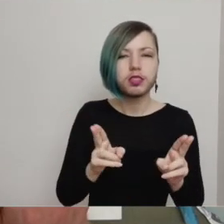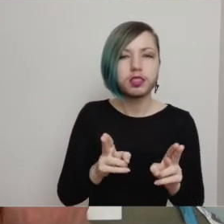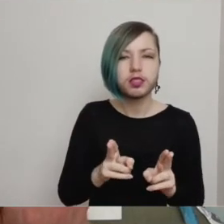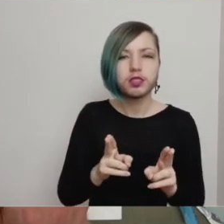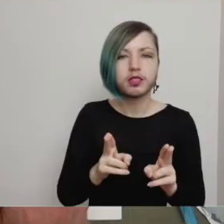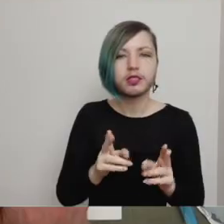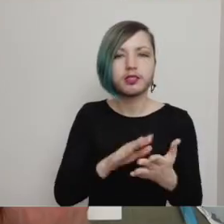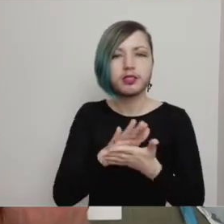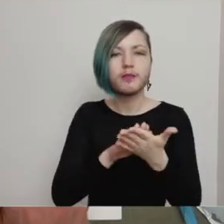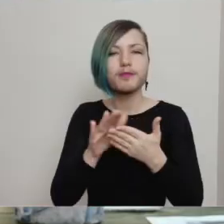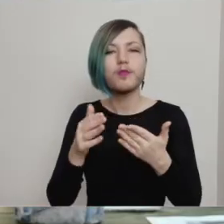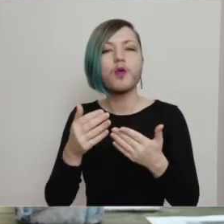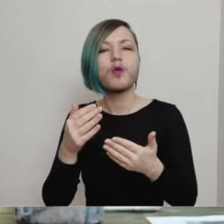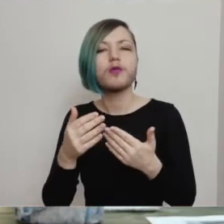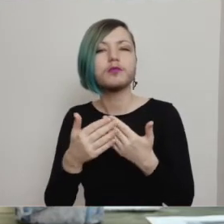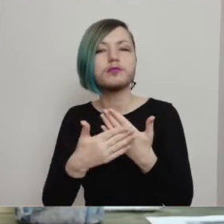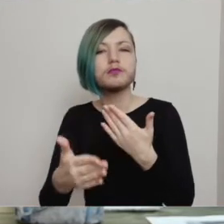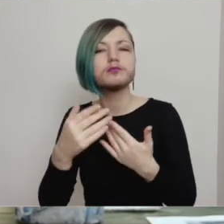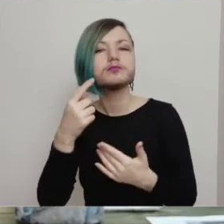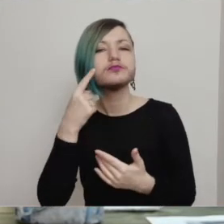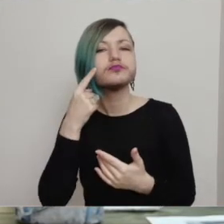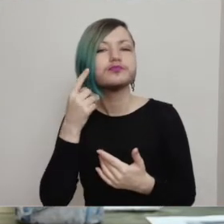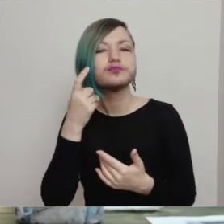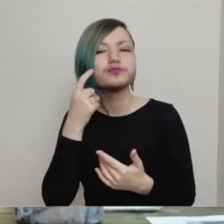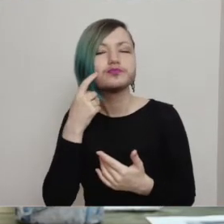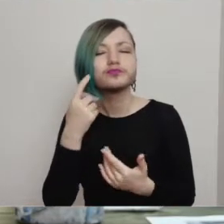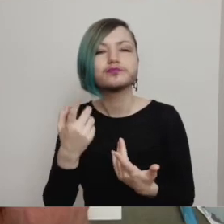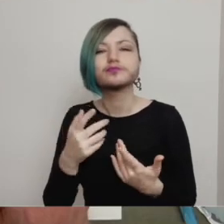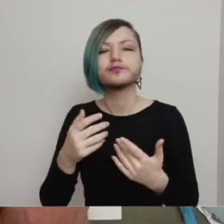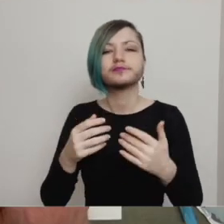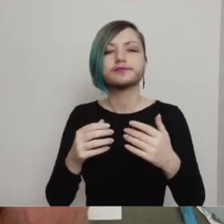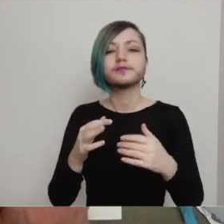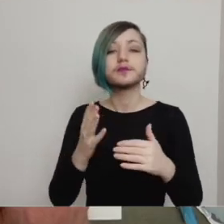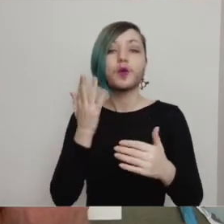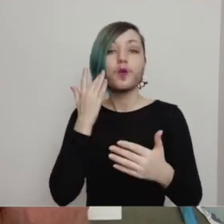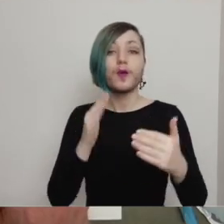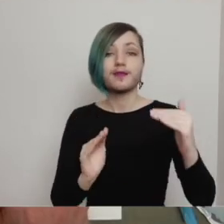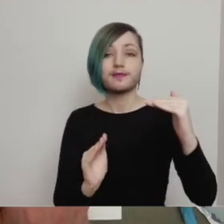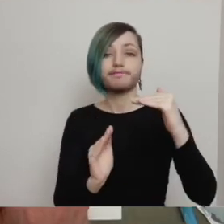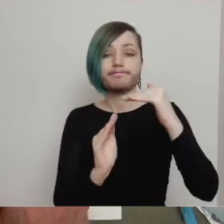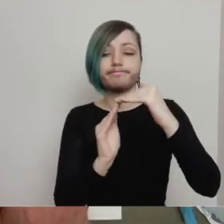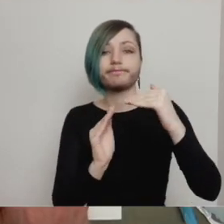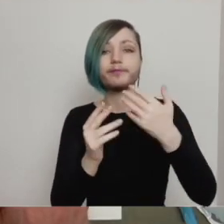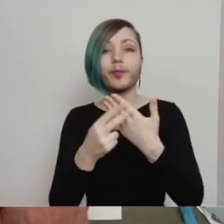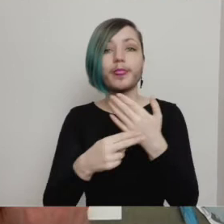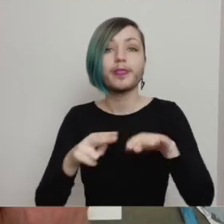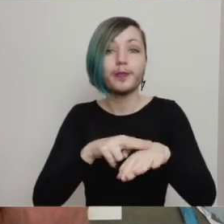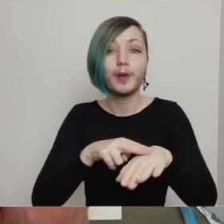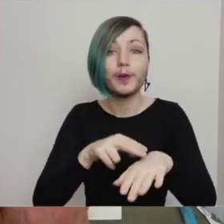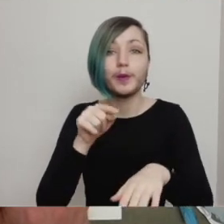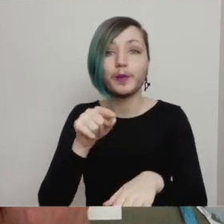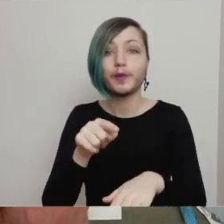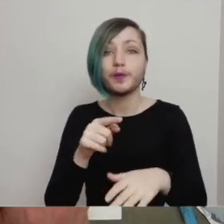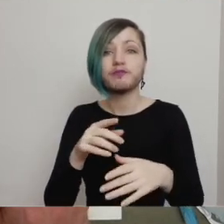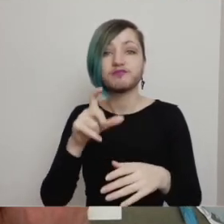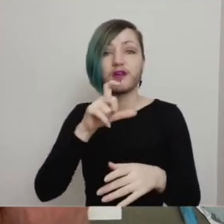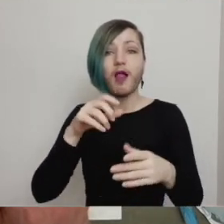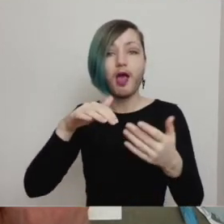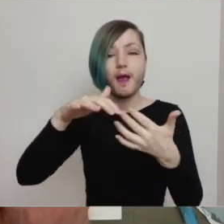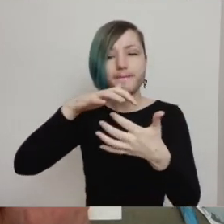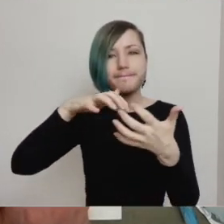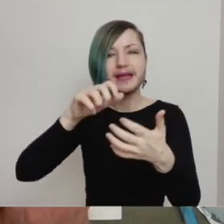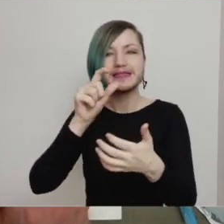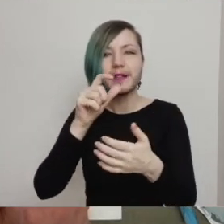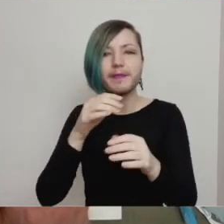bit more subtle. And as you see, when it hits the blue, you get a little bit of colour mix in there, so like it'll start to go a